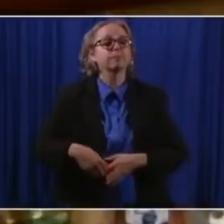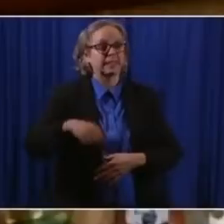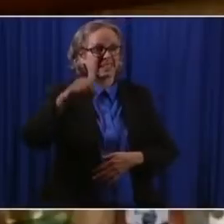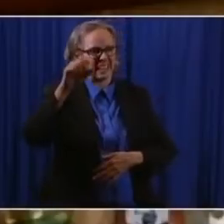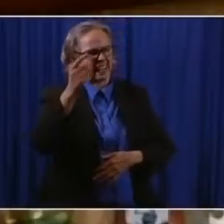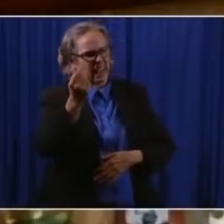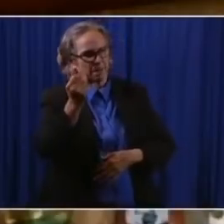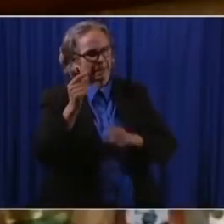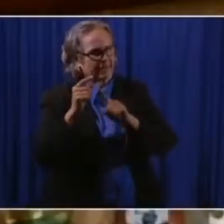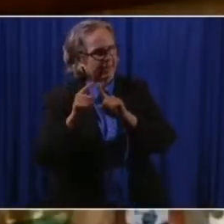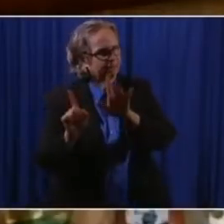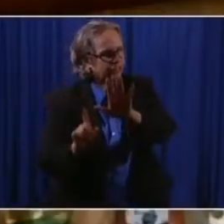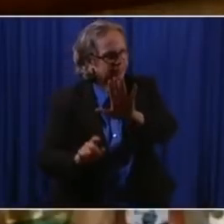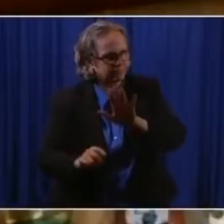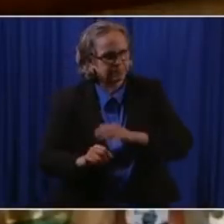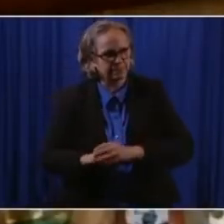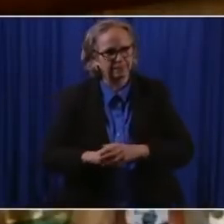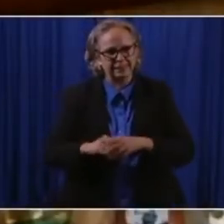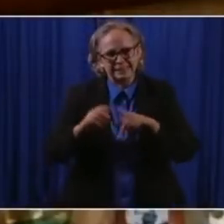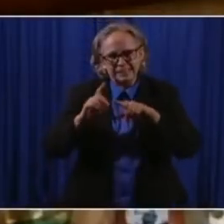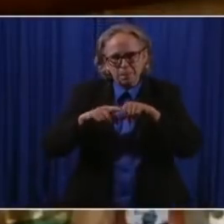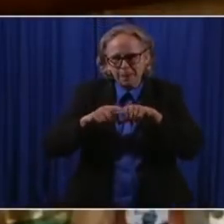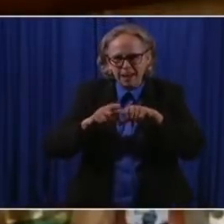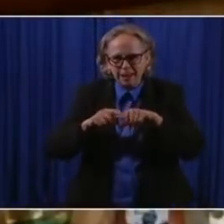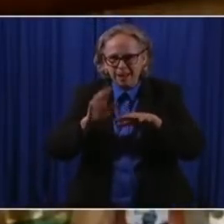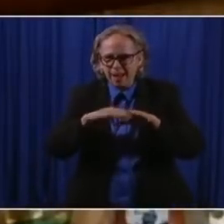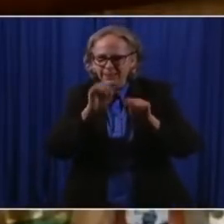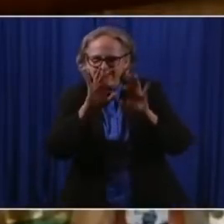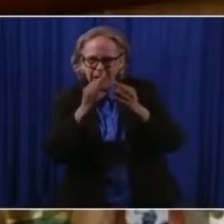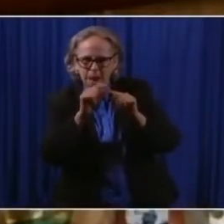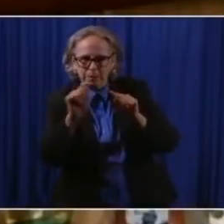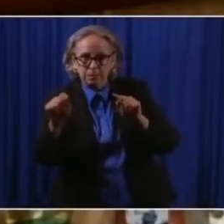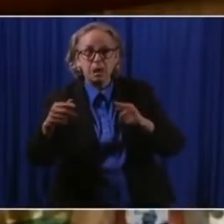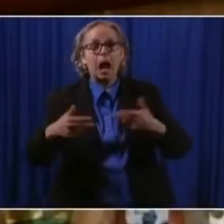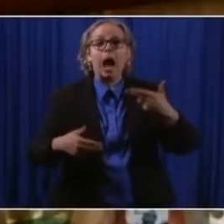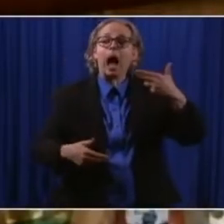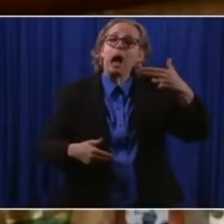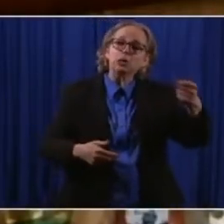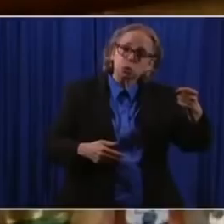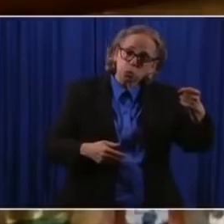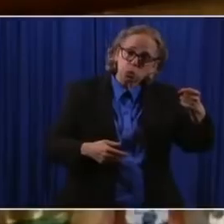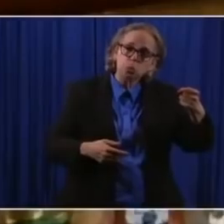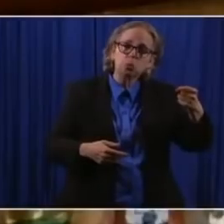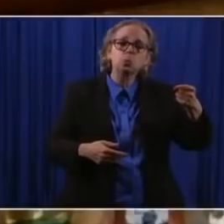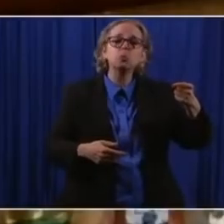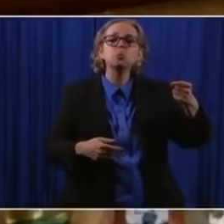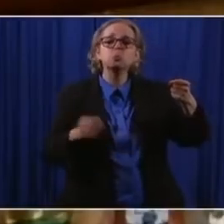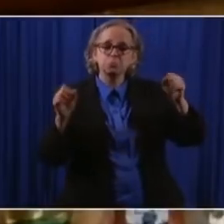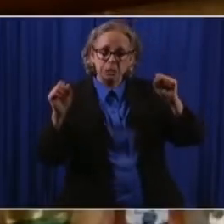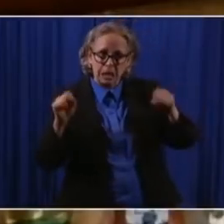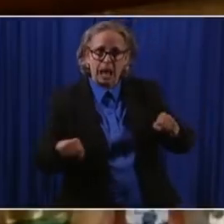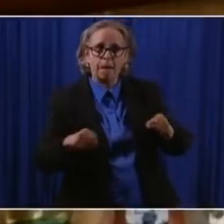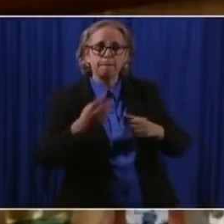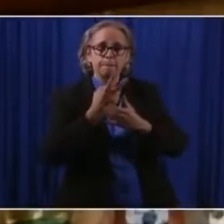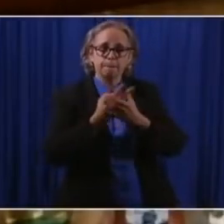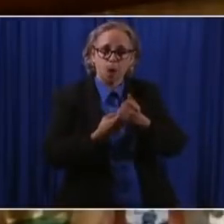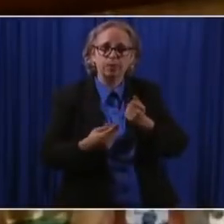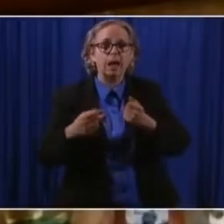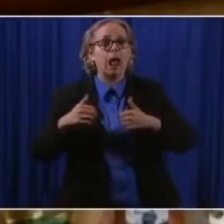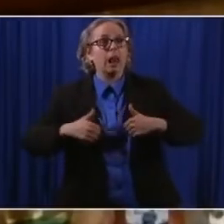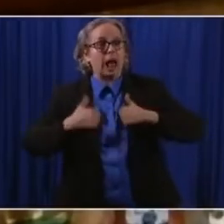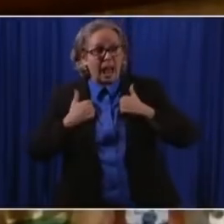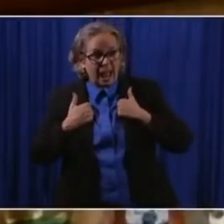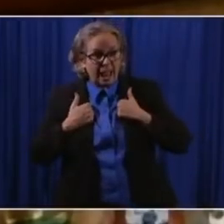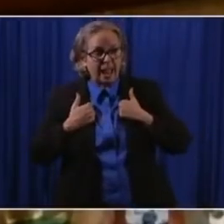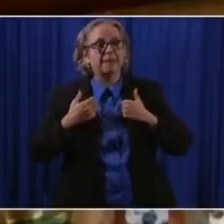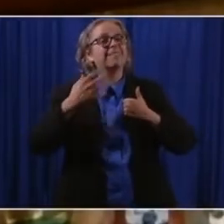differently for each side of the house. The high school will have access to a live educator, but I think they'll also have more of a blended